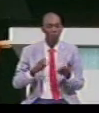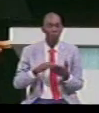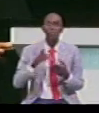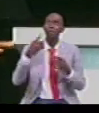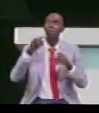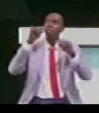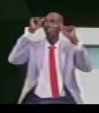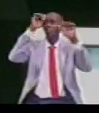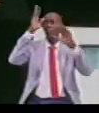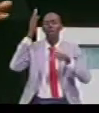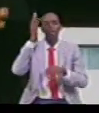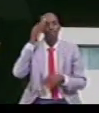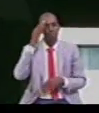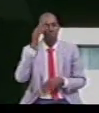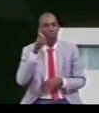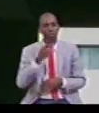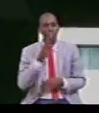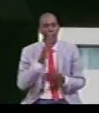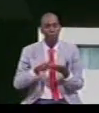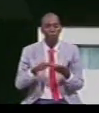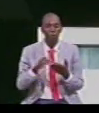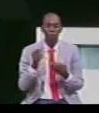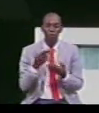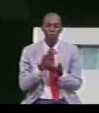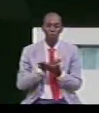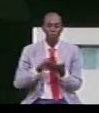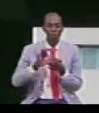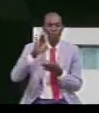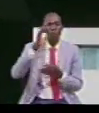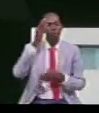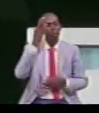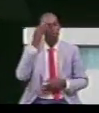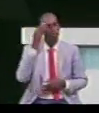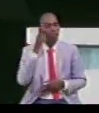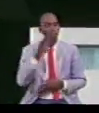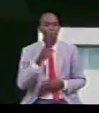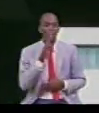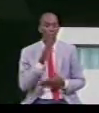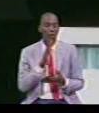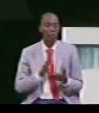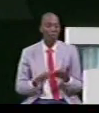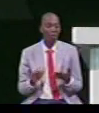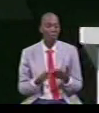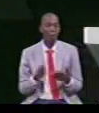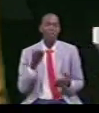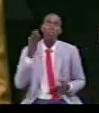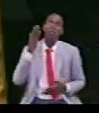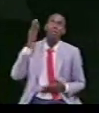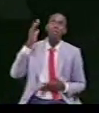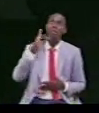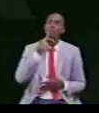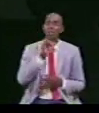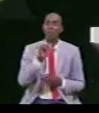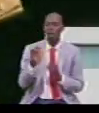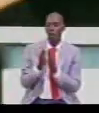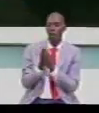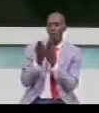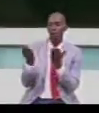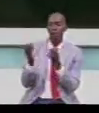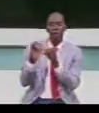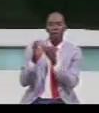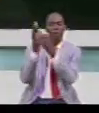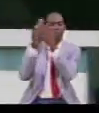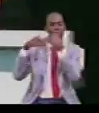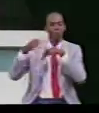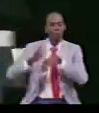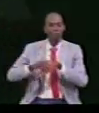knows. You're forgiven. The Holy Ghost knows. You're forgiven. There's a book in heaven. Anytime